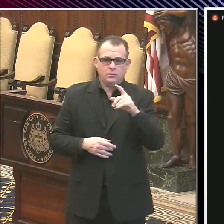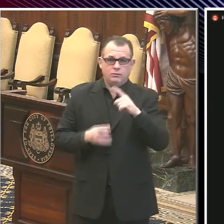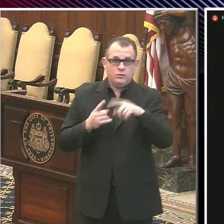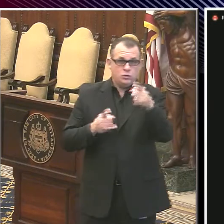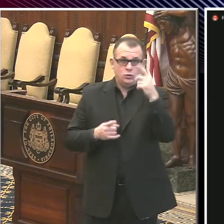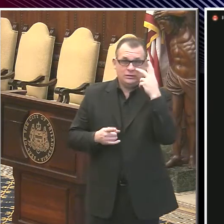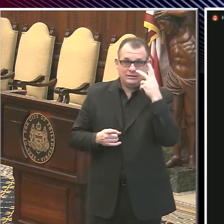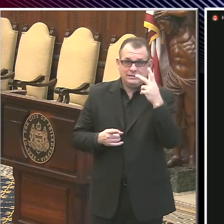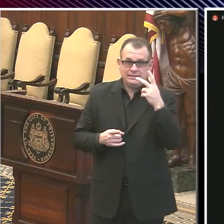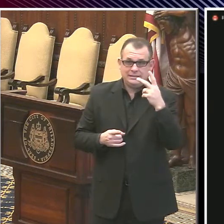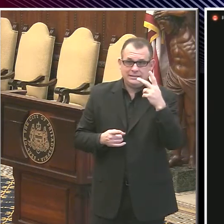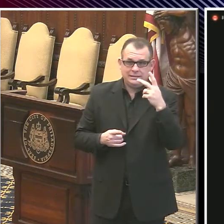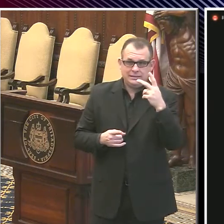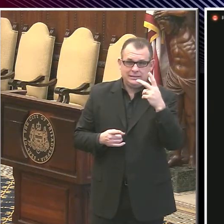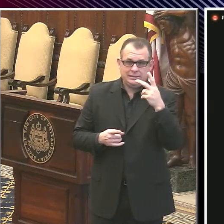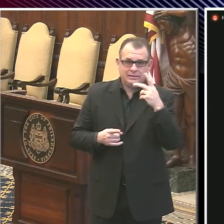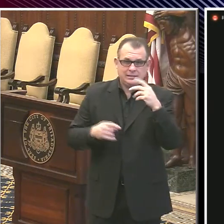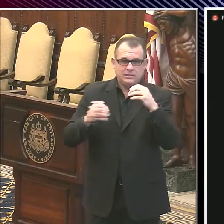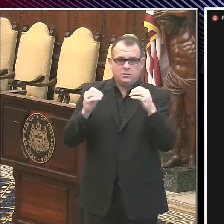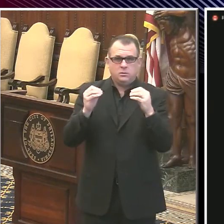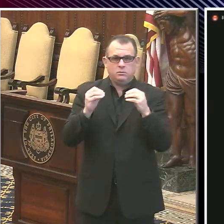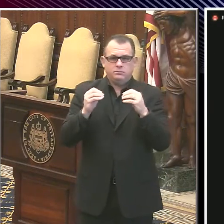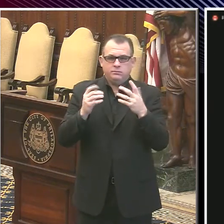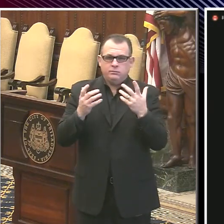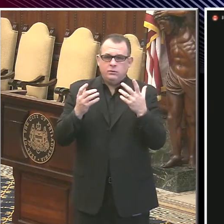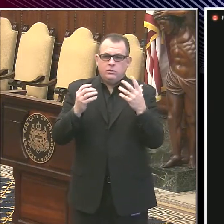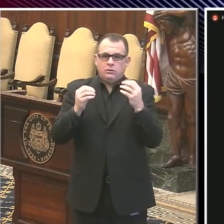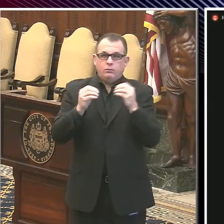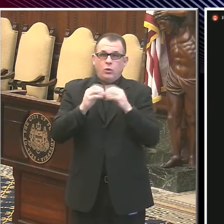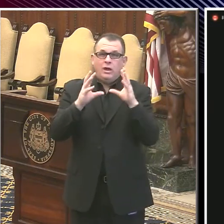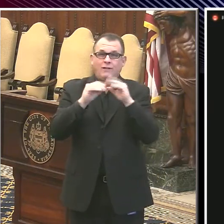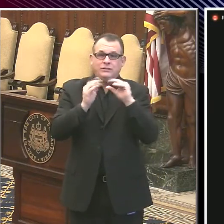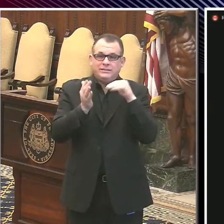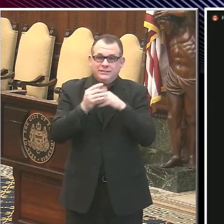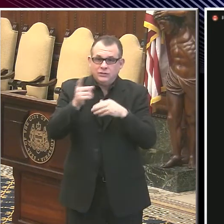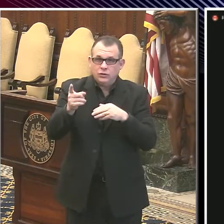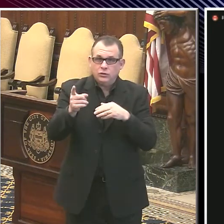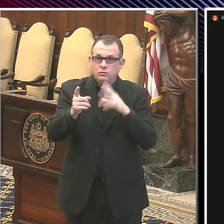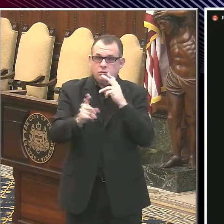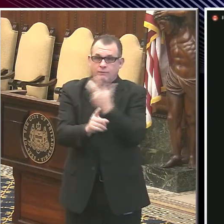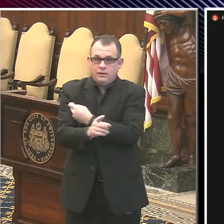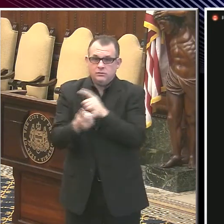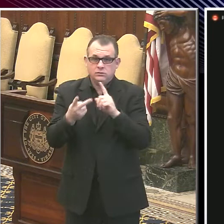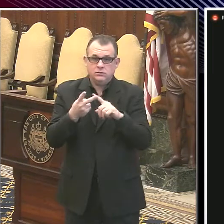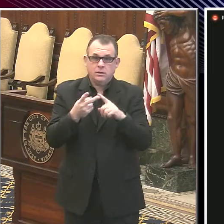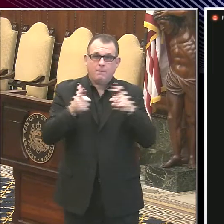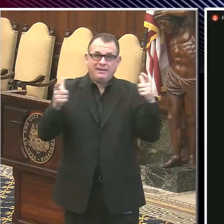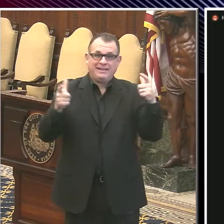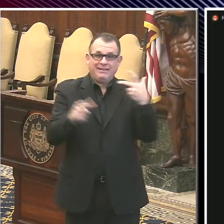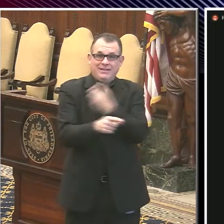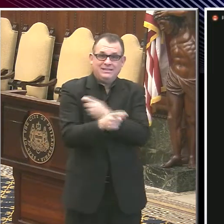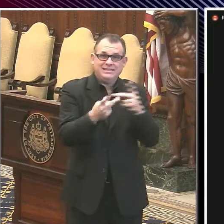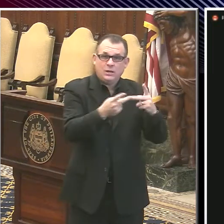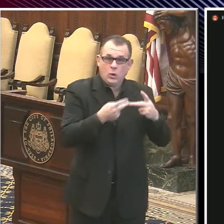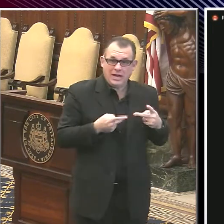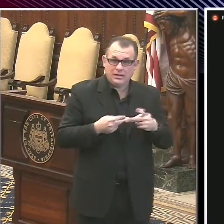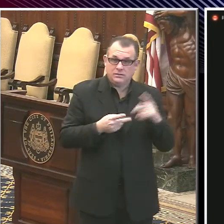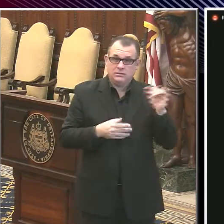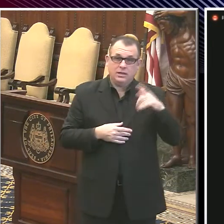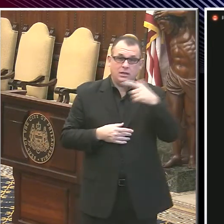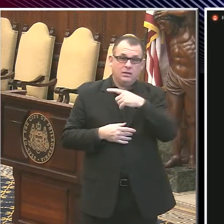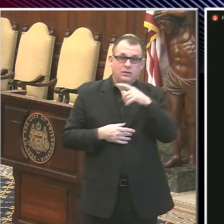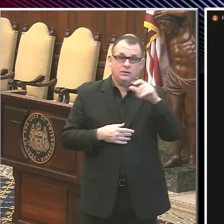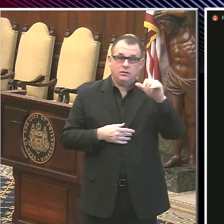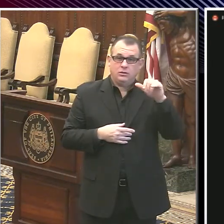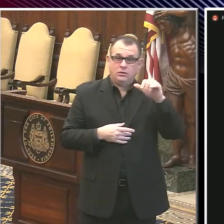seeing a return of the site at the convention center? Will we be seeing large vaccination sites? I know